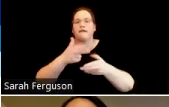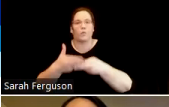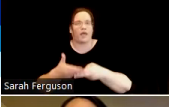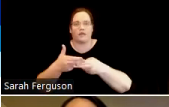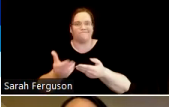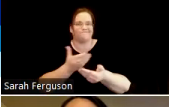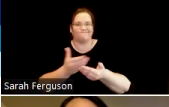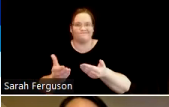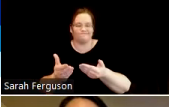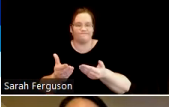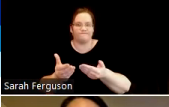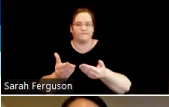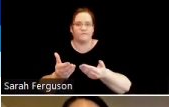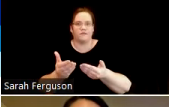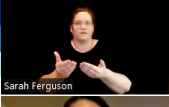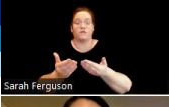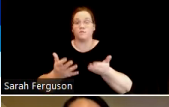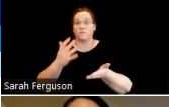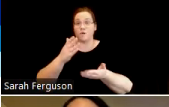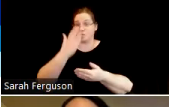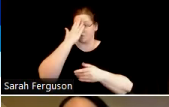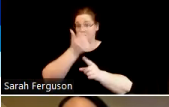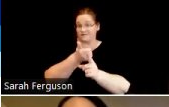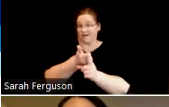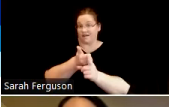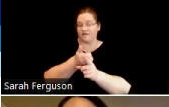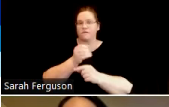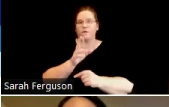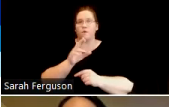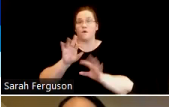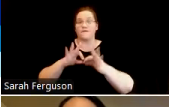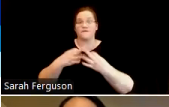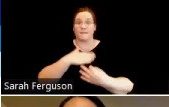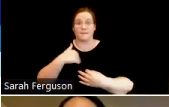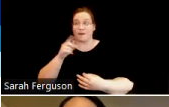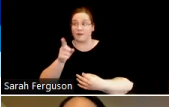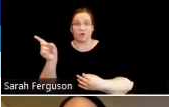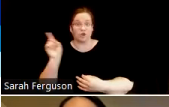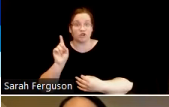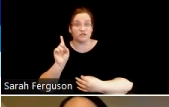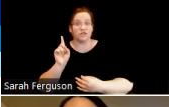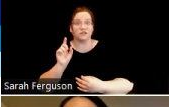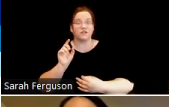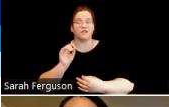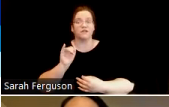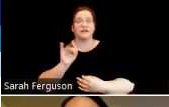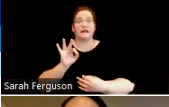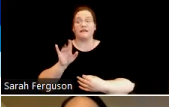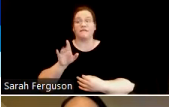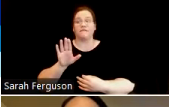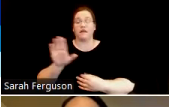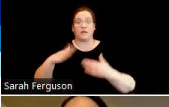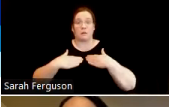So you may know this from yourself or from family members that people with immunosuppressed conditions have